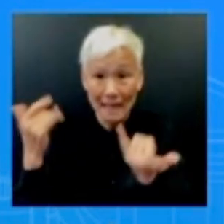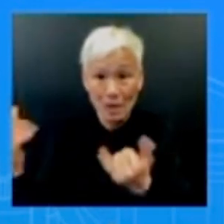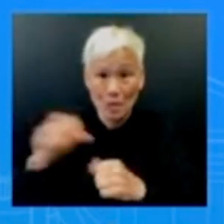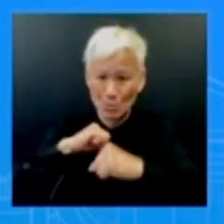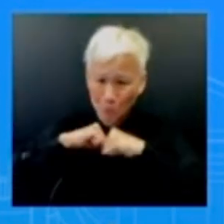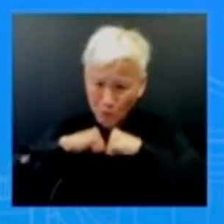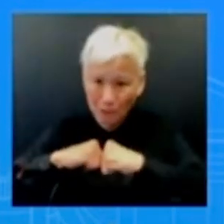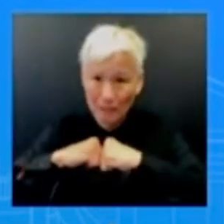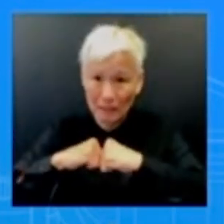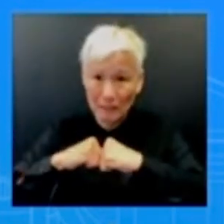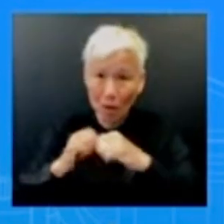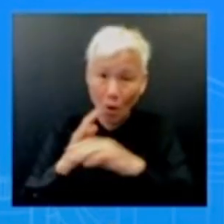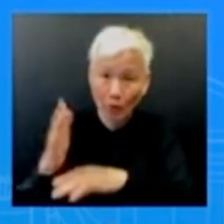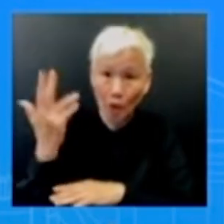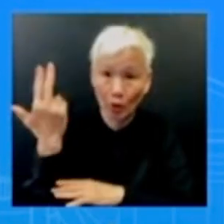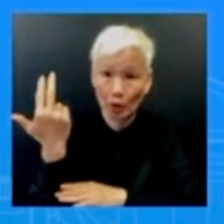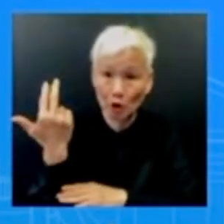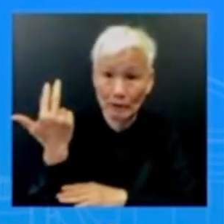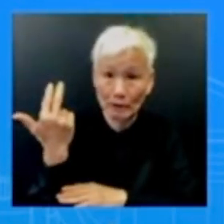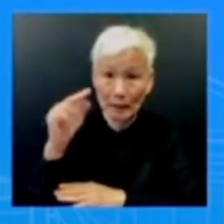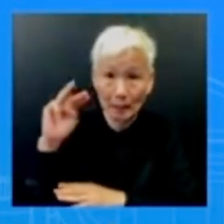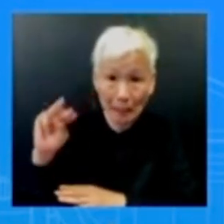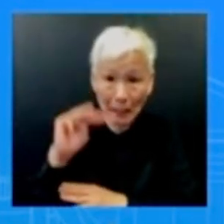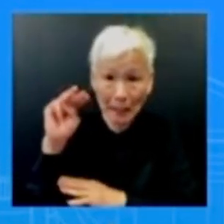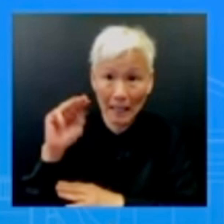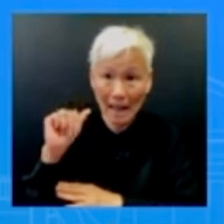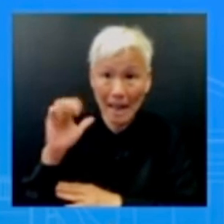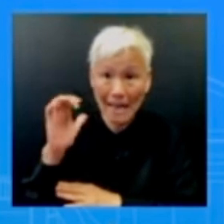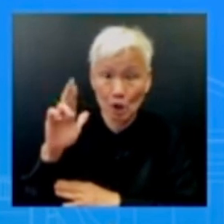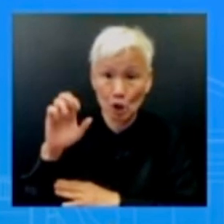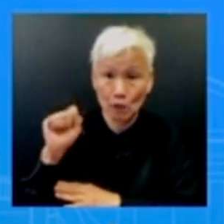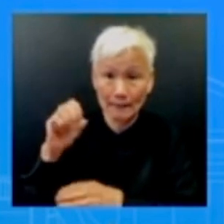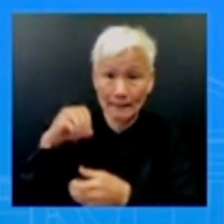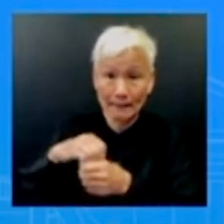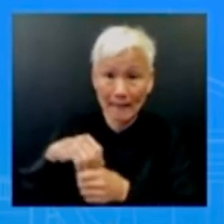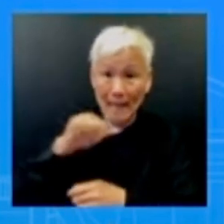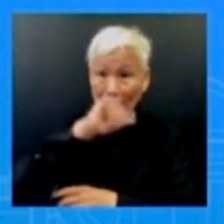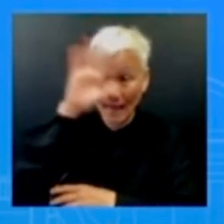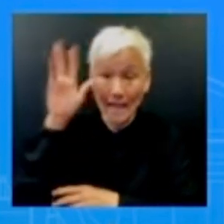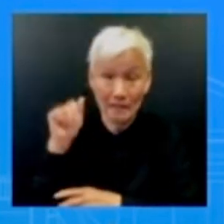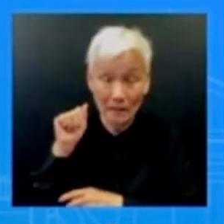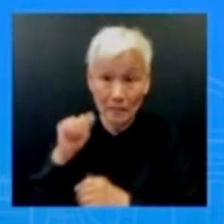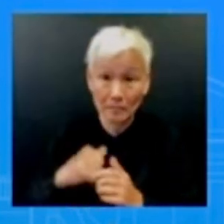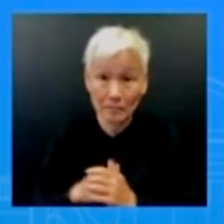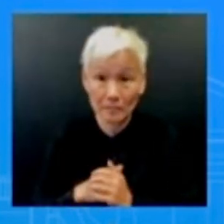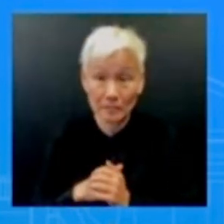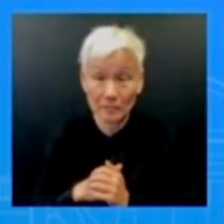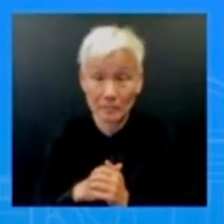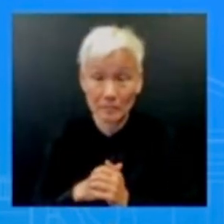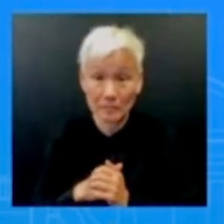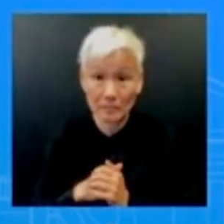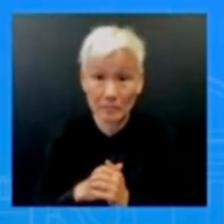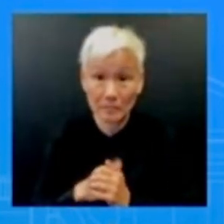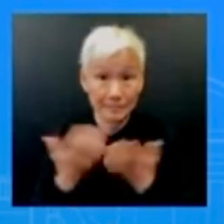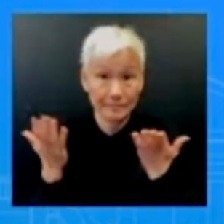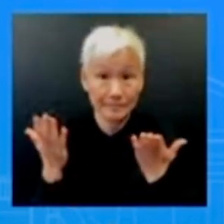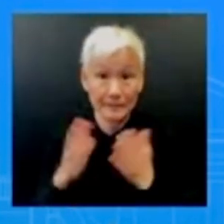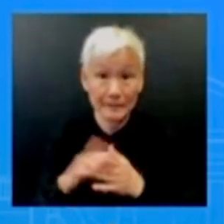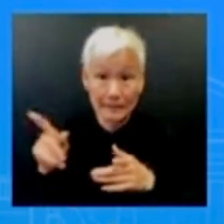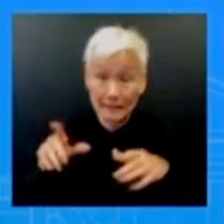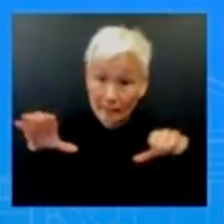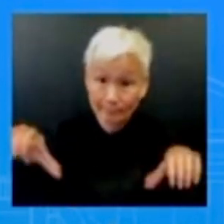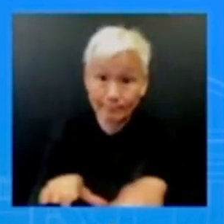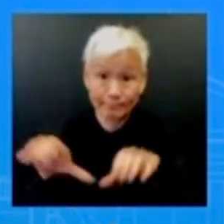so, you know, the president is going to continue to fight for a climate, to protect our climate and take those actions. He's made the